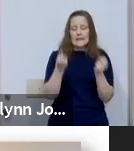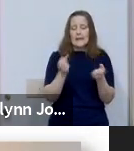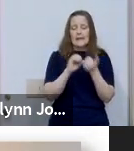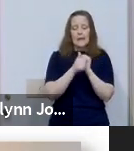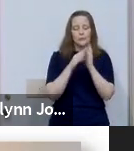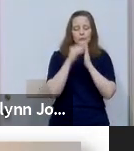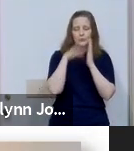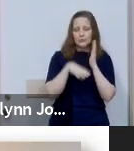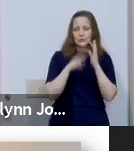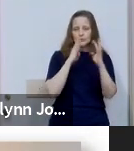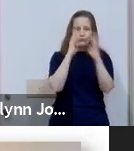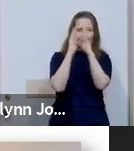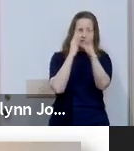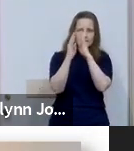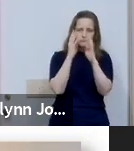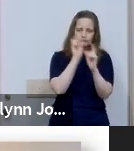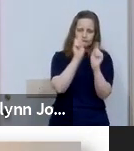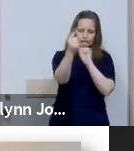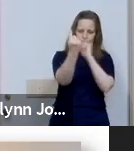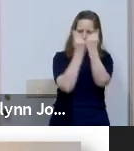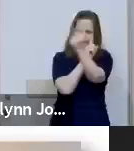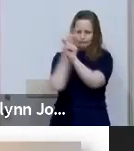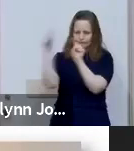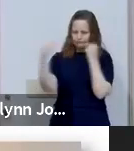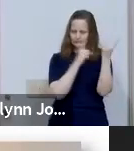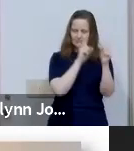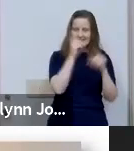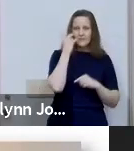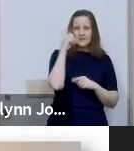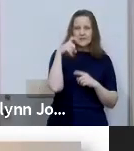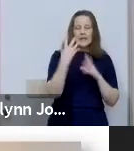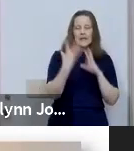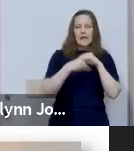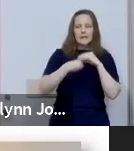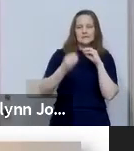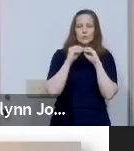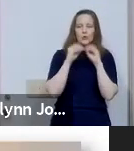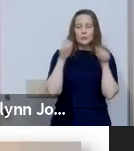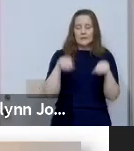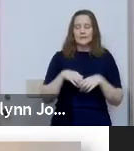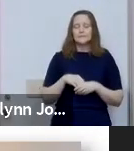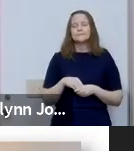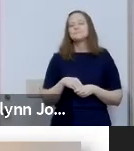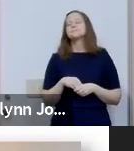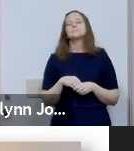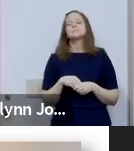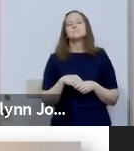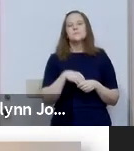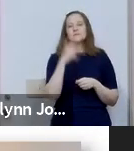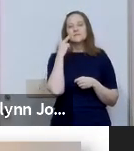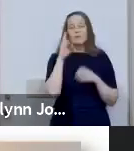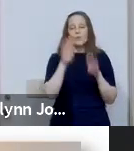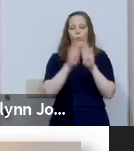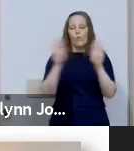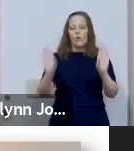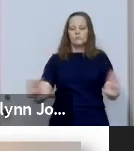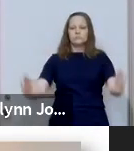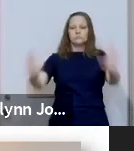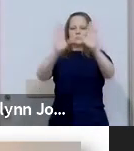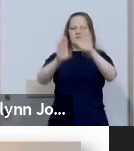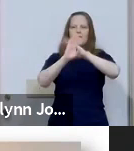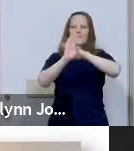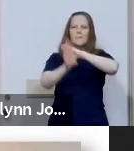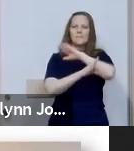student traffic flows in the buildings, if we need to add some more, we can do it. And then finally, you can see the wall of buckets there. There's